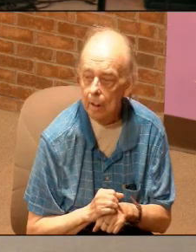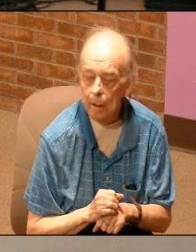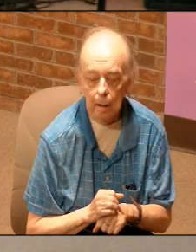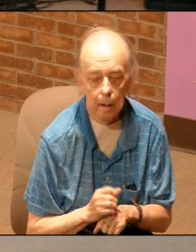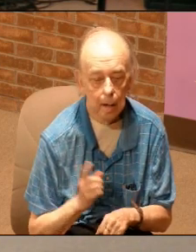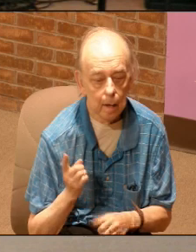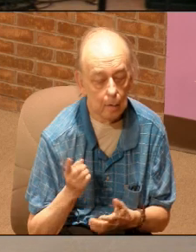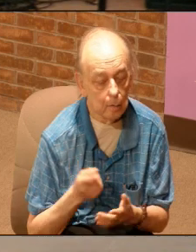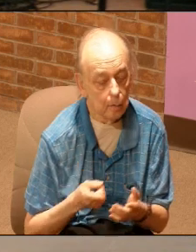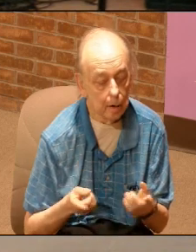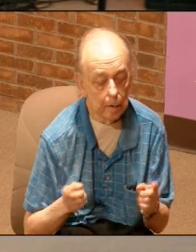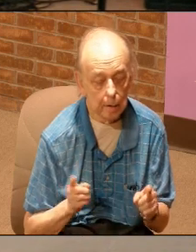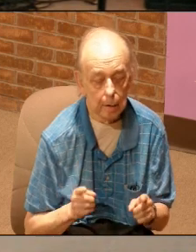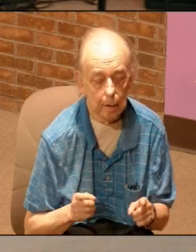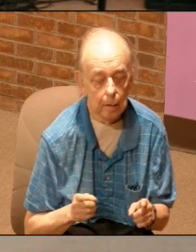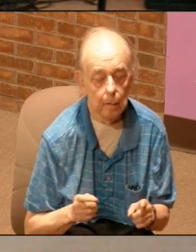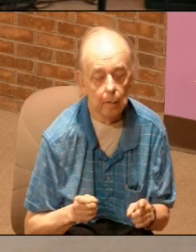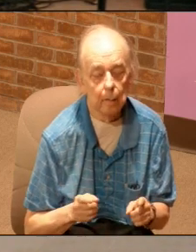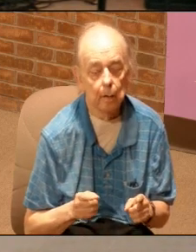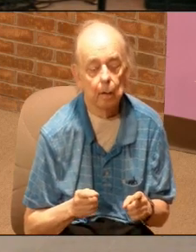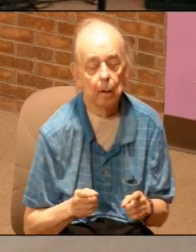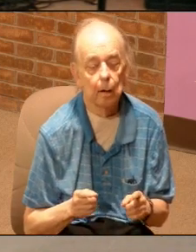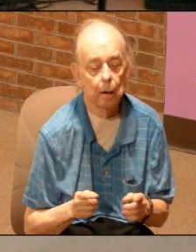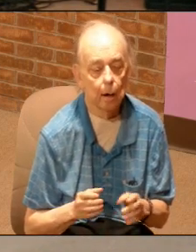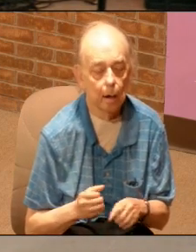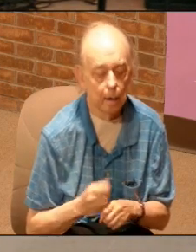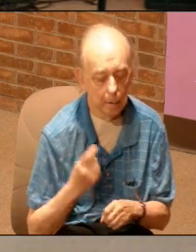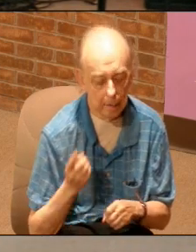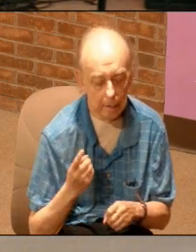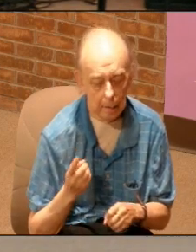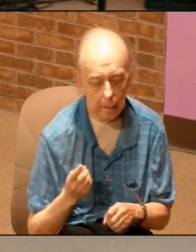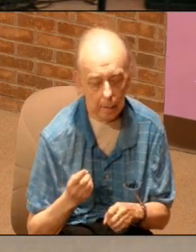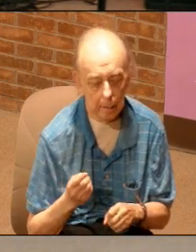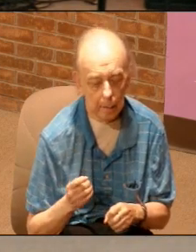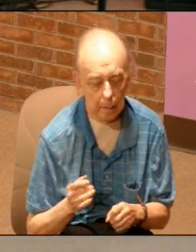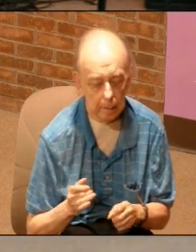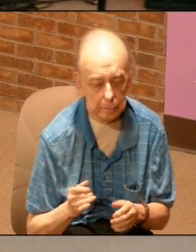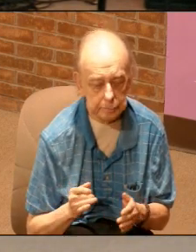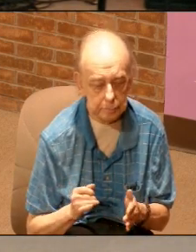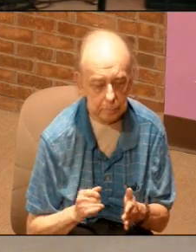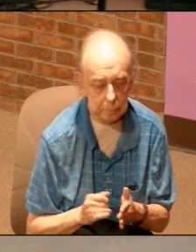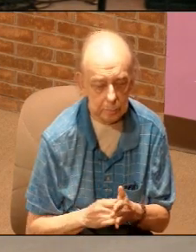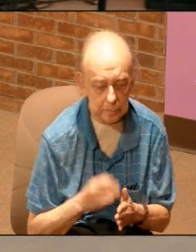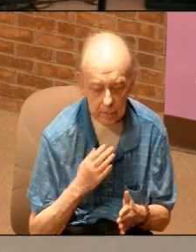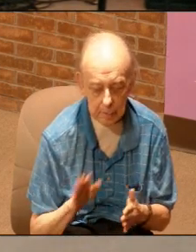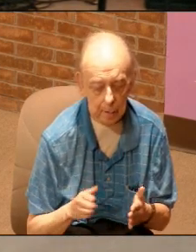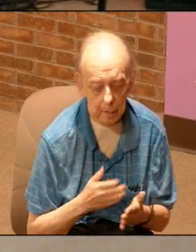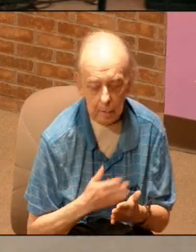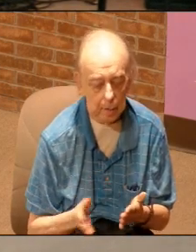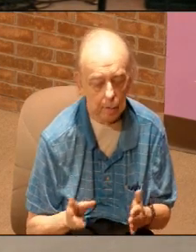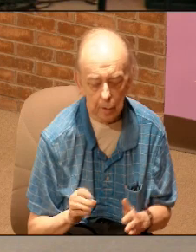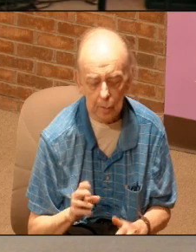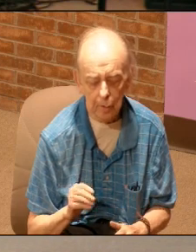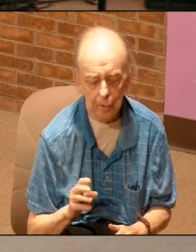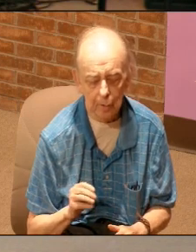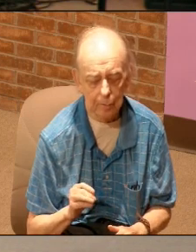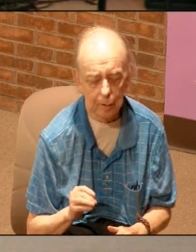And what ends up happening is that we think about, well, that's a bad thing. No, it isn't.